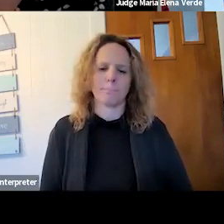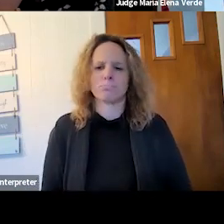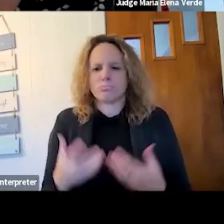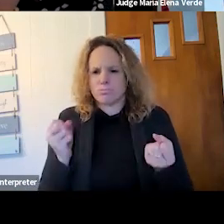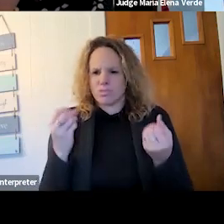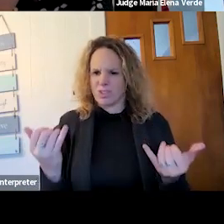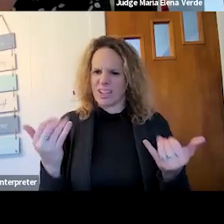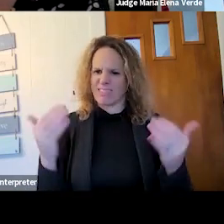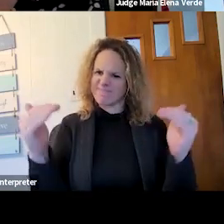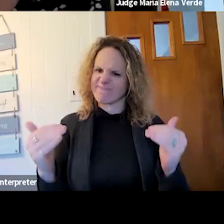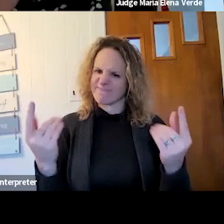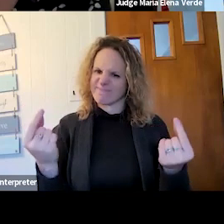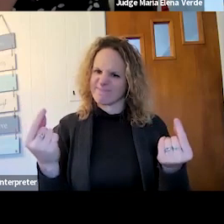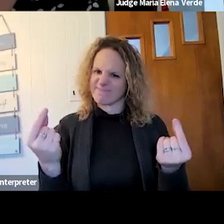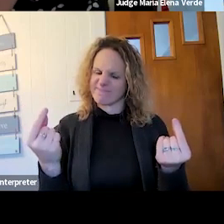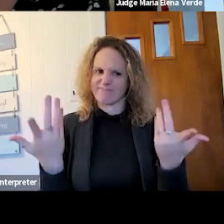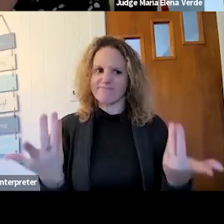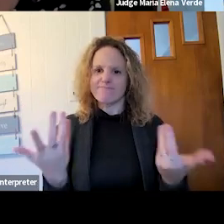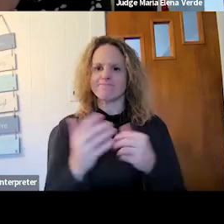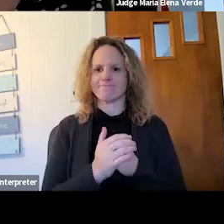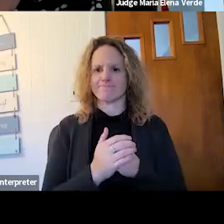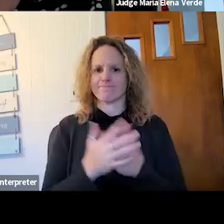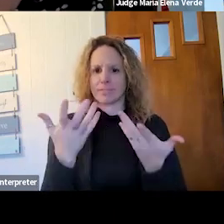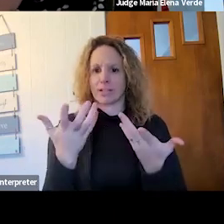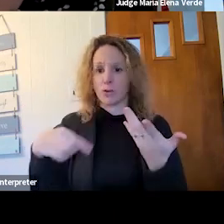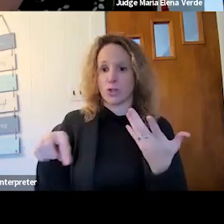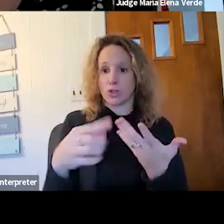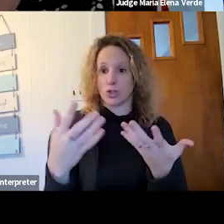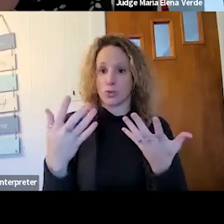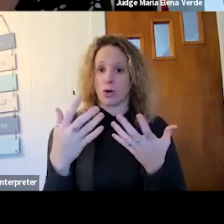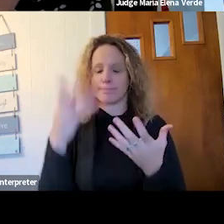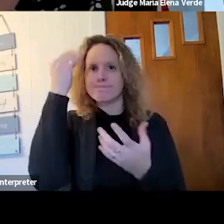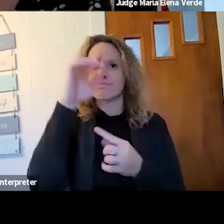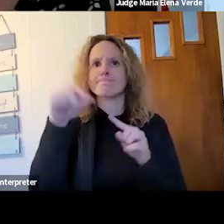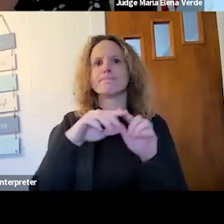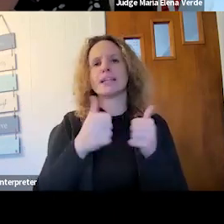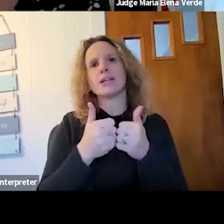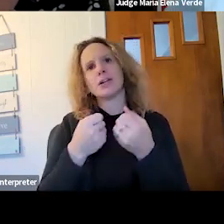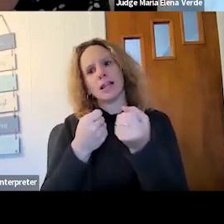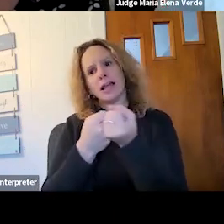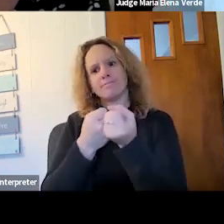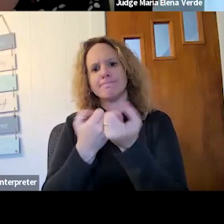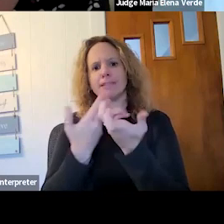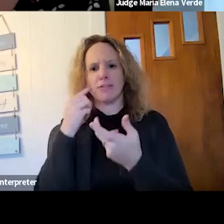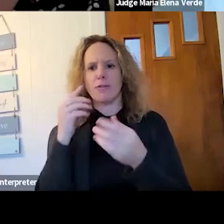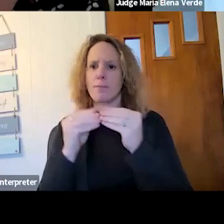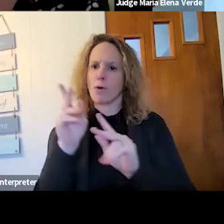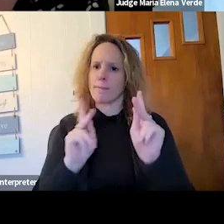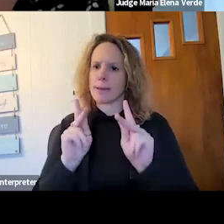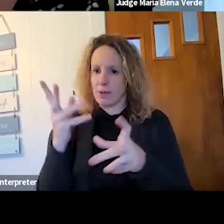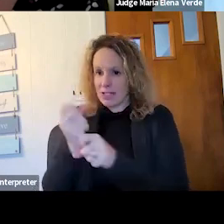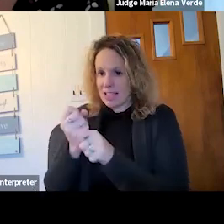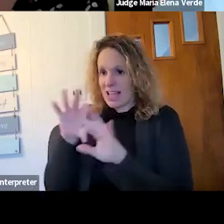So next steps, moving forward, I would like you all to think about how you can advocate for more people around you to